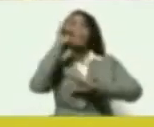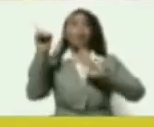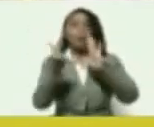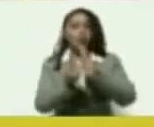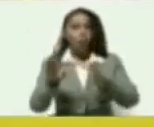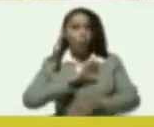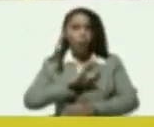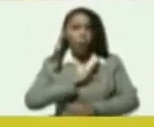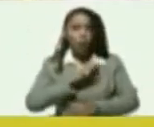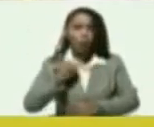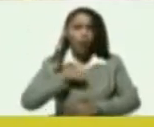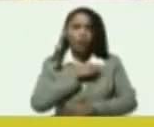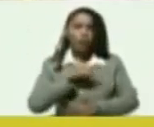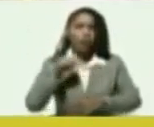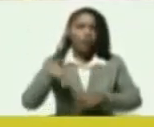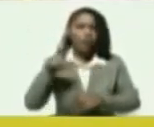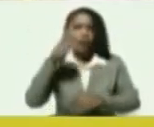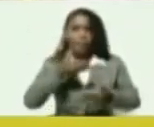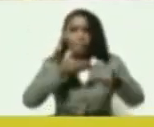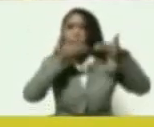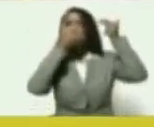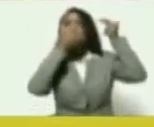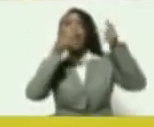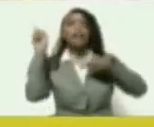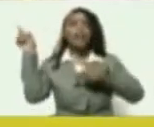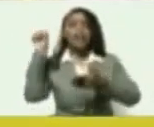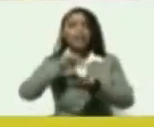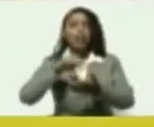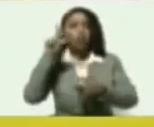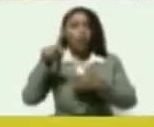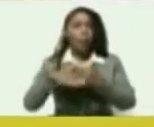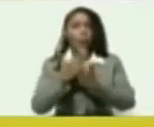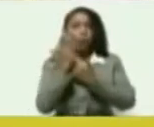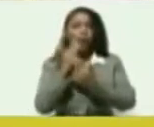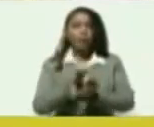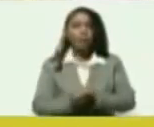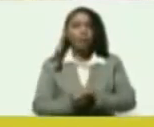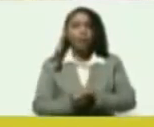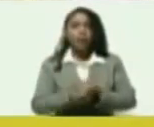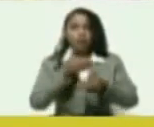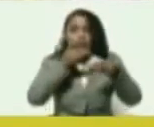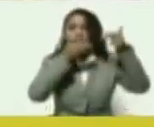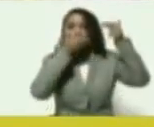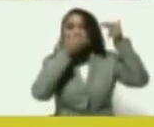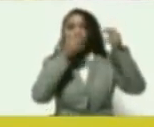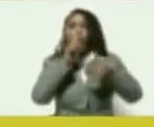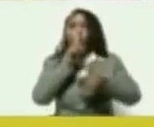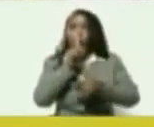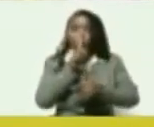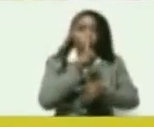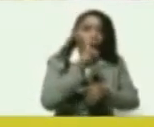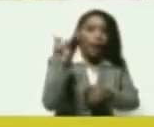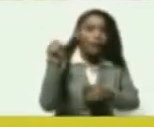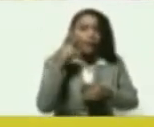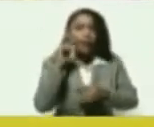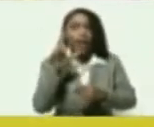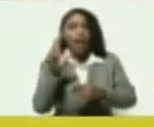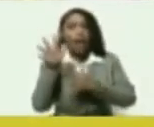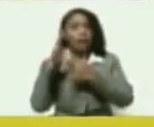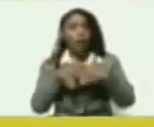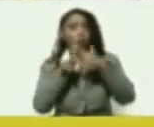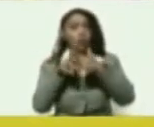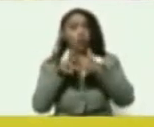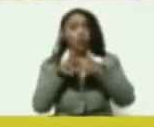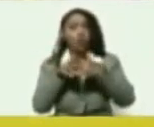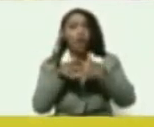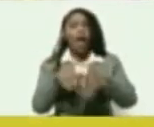They kidnapped one of our diplomats. They kidnapped him in the middle of the night. They took